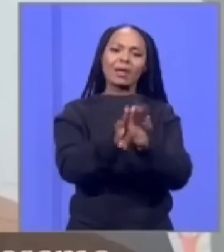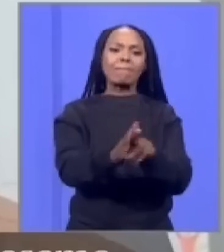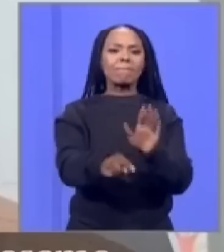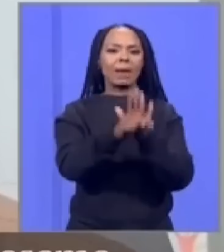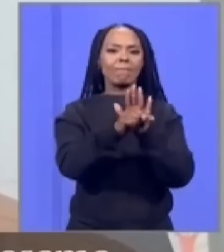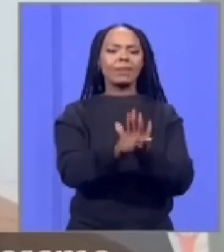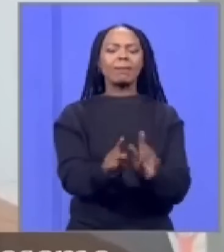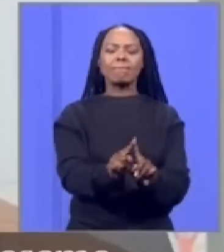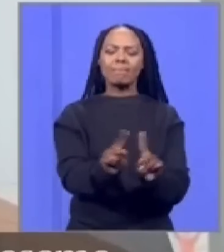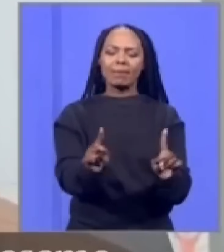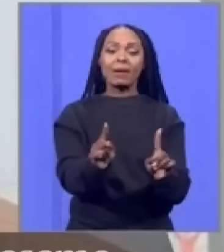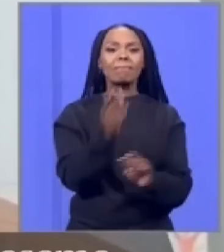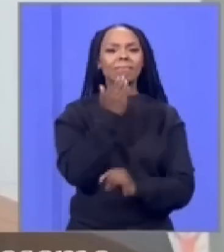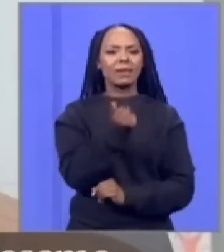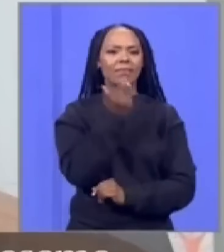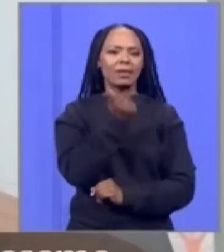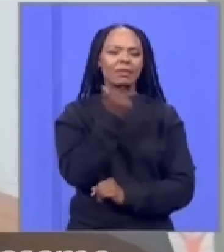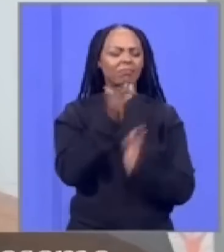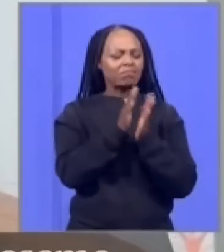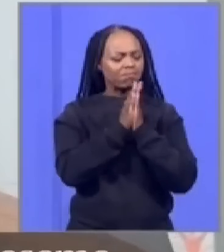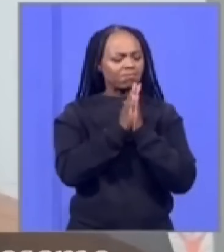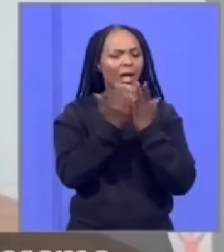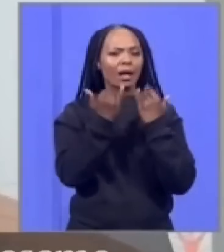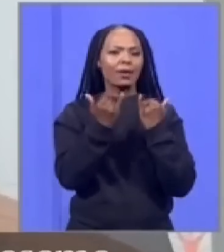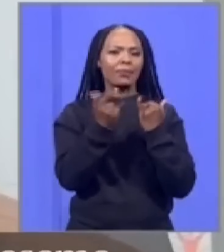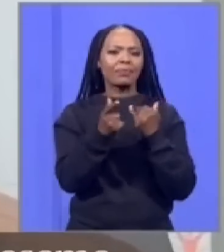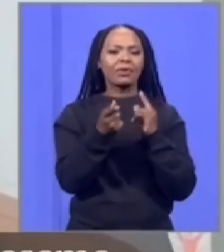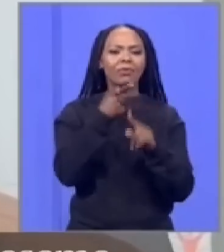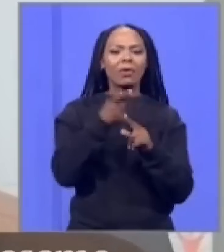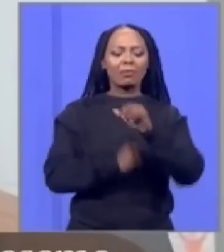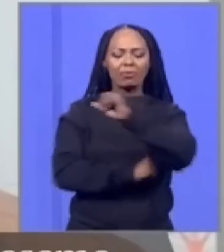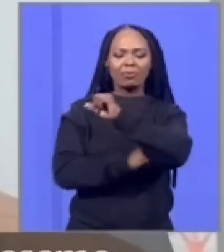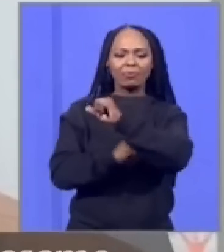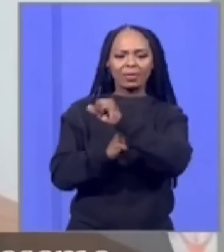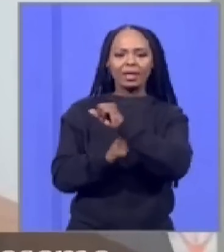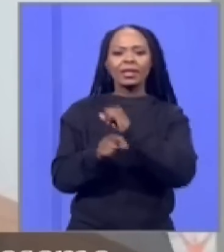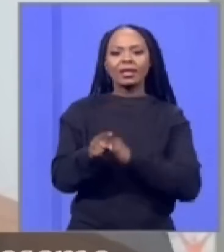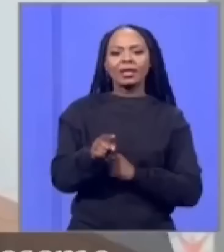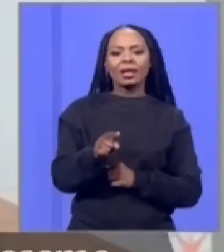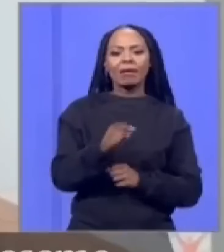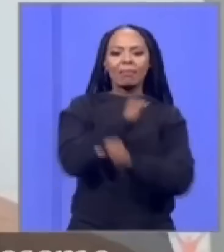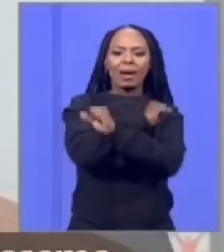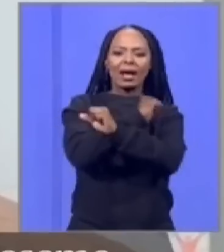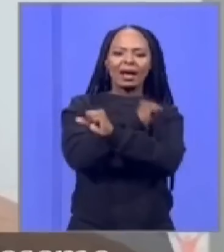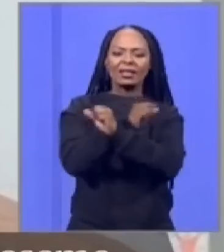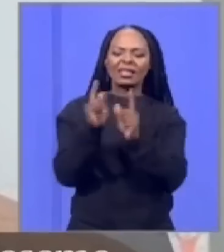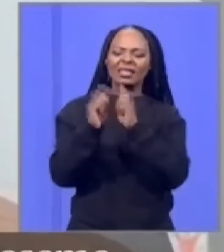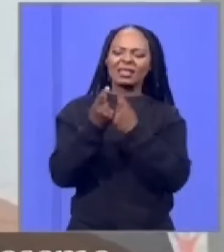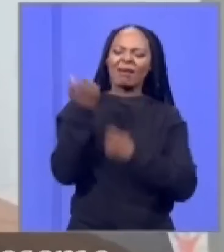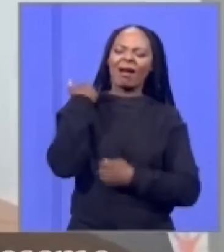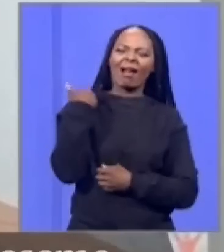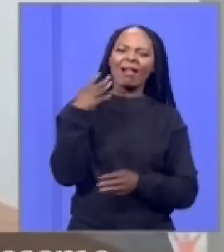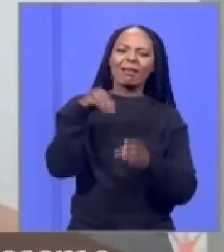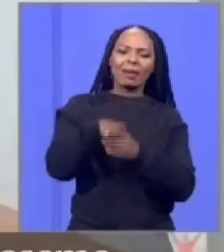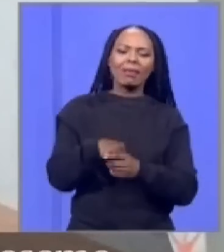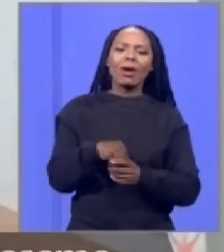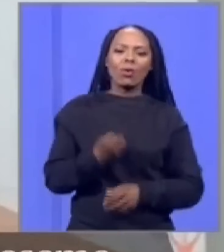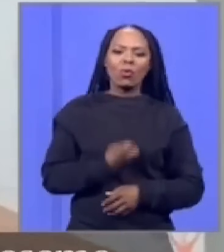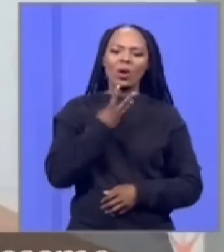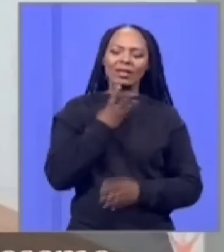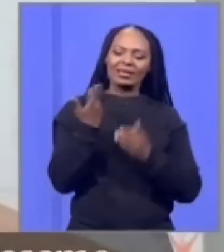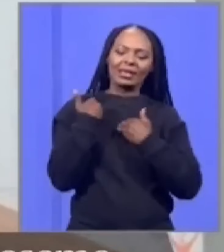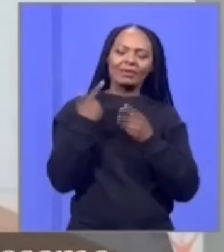please, please, please, we plead you on behalf of the masters and of the masters of Orlando Pirates. We would like to wish you a very safe